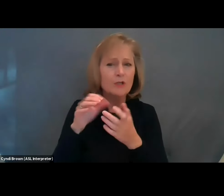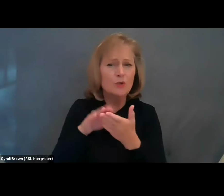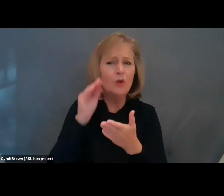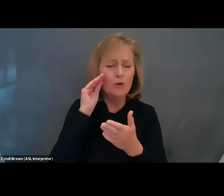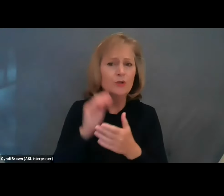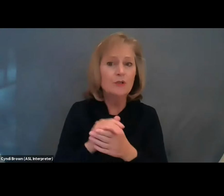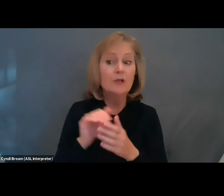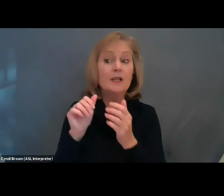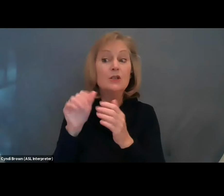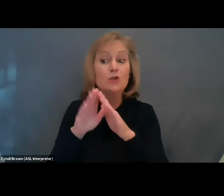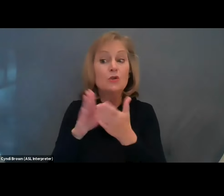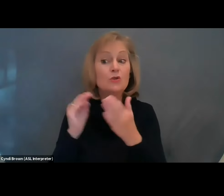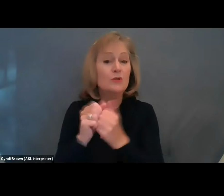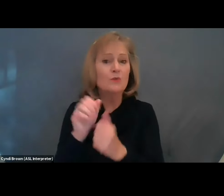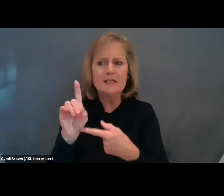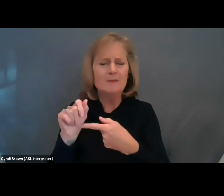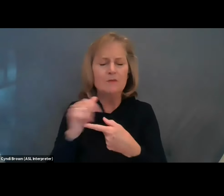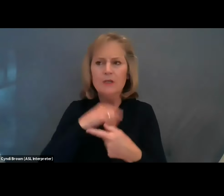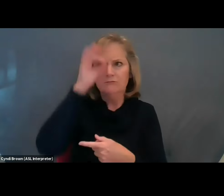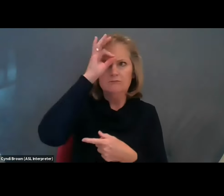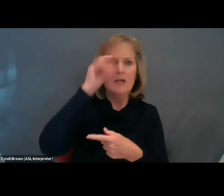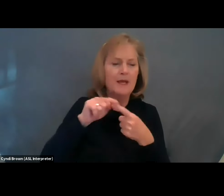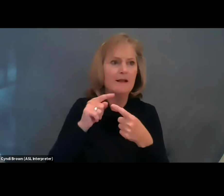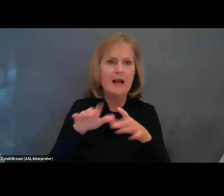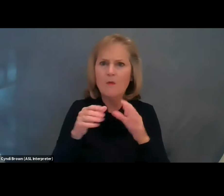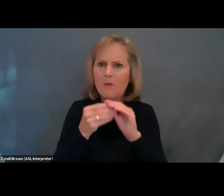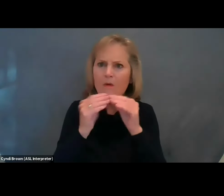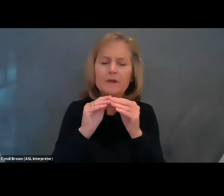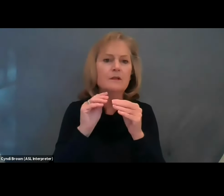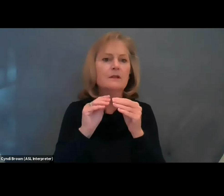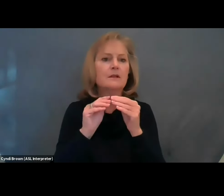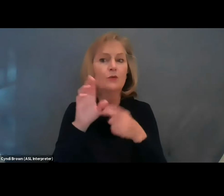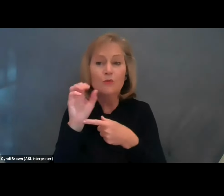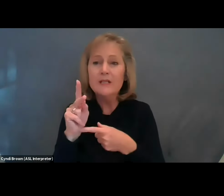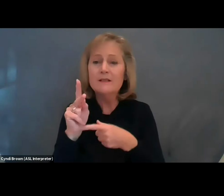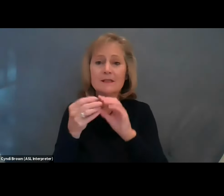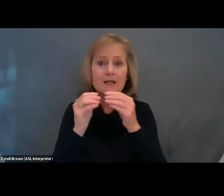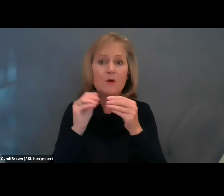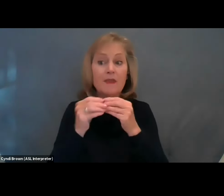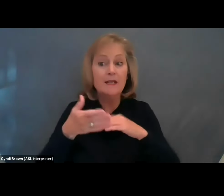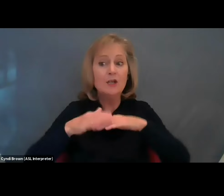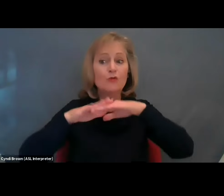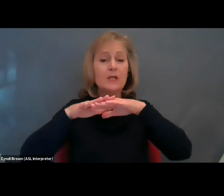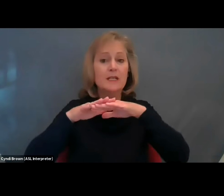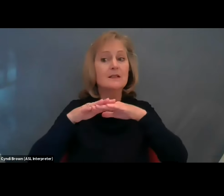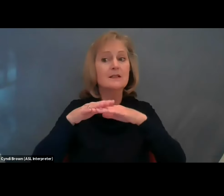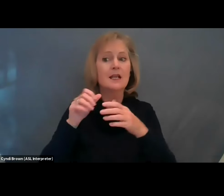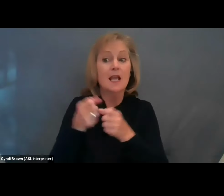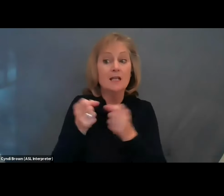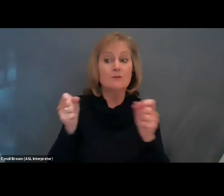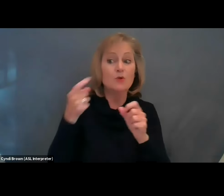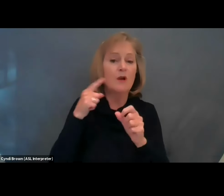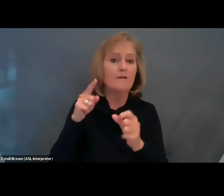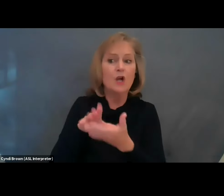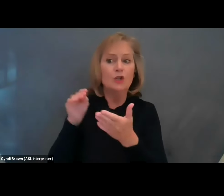disabilities. We didn't know a lot about the prevalence, the risk factors that increase the vulnerability and exposure of